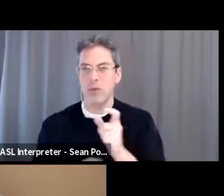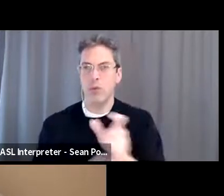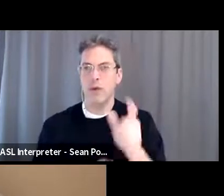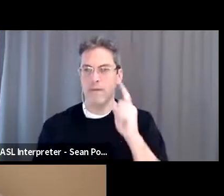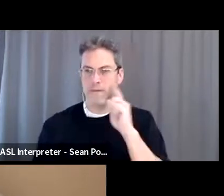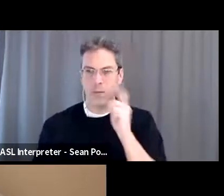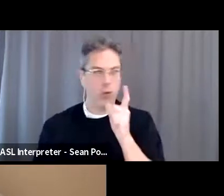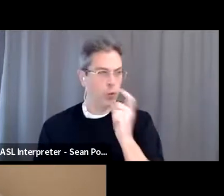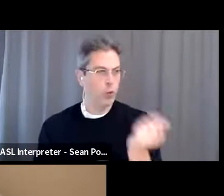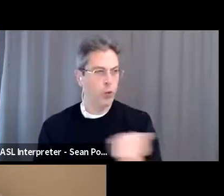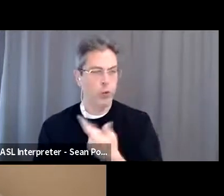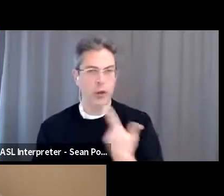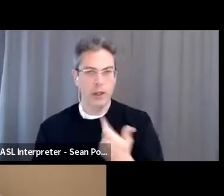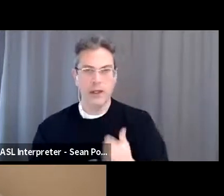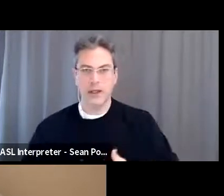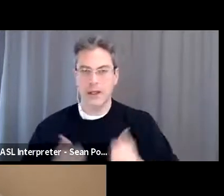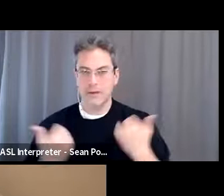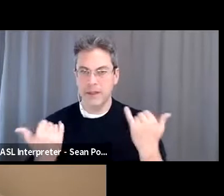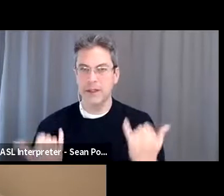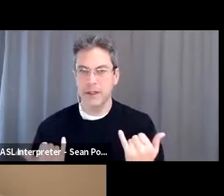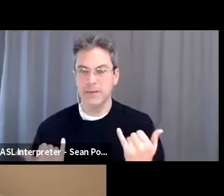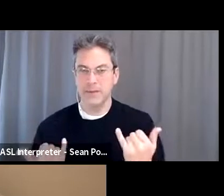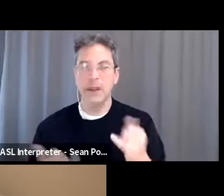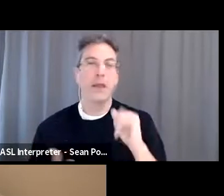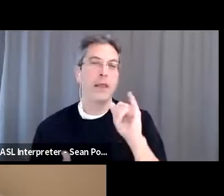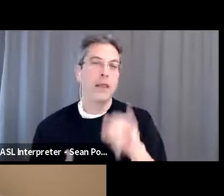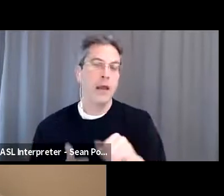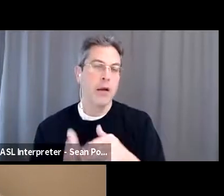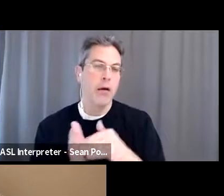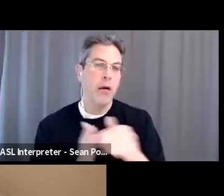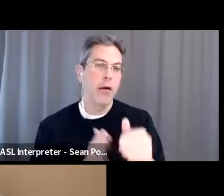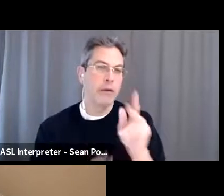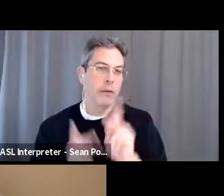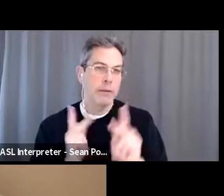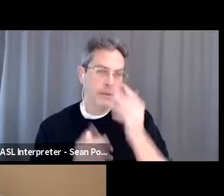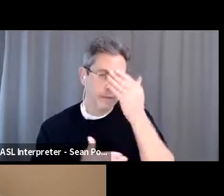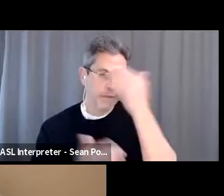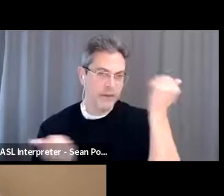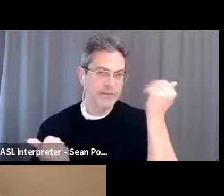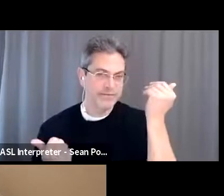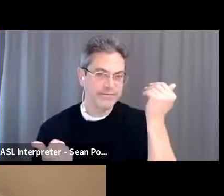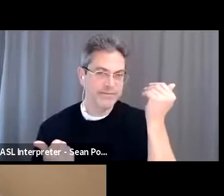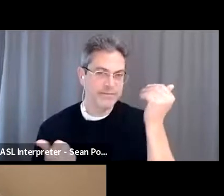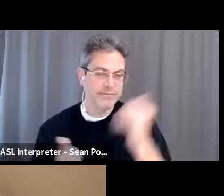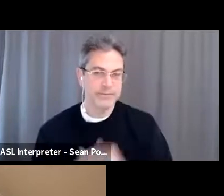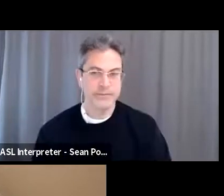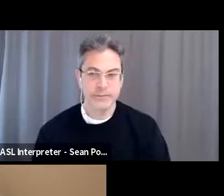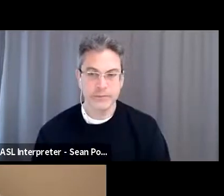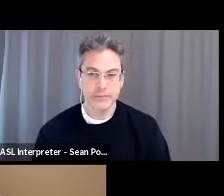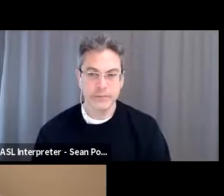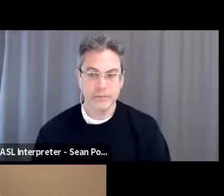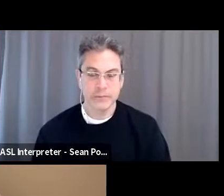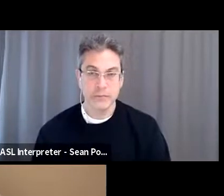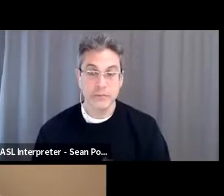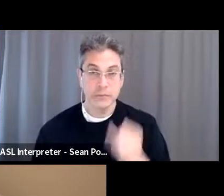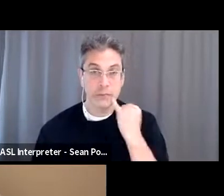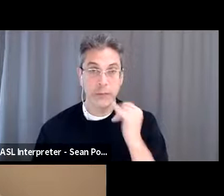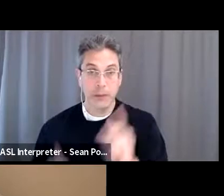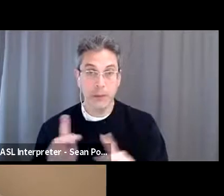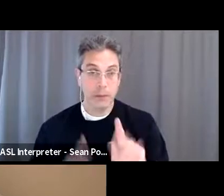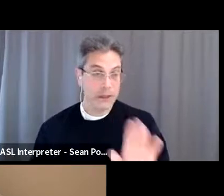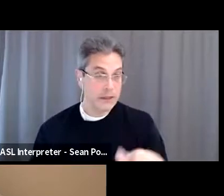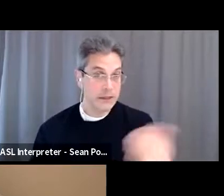living today. And I think that often gets forgotten, because often when people do die, if they die from a